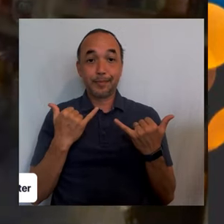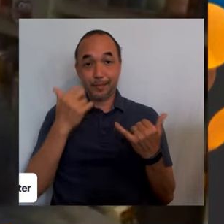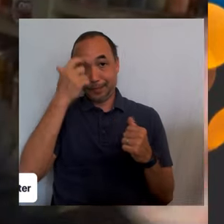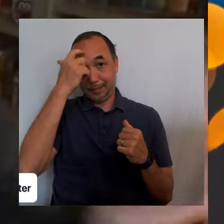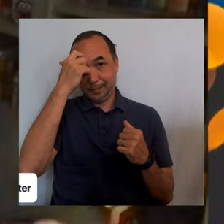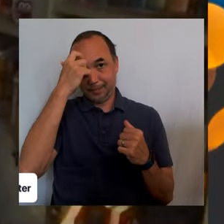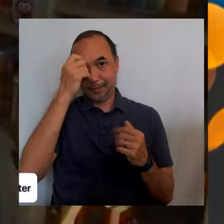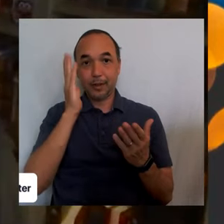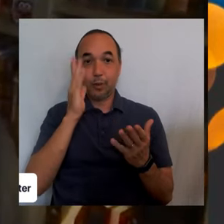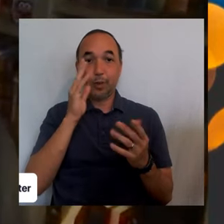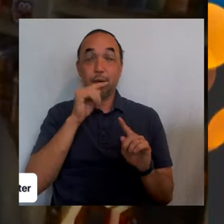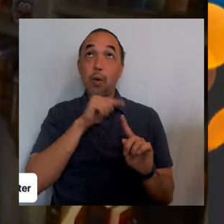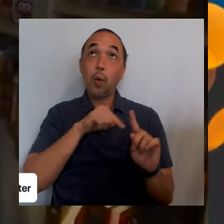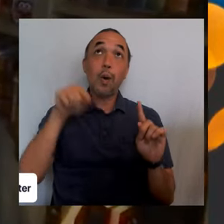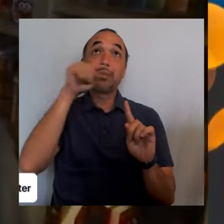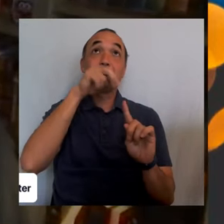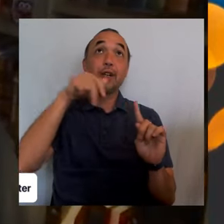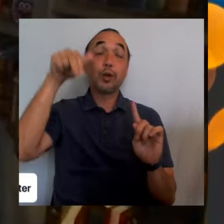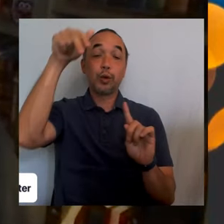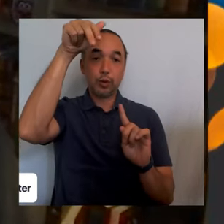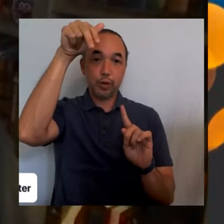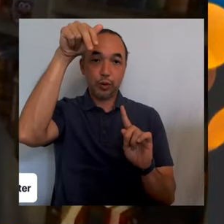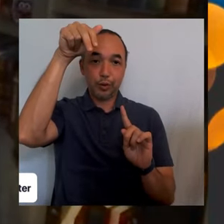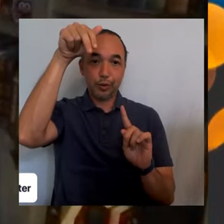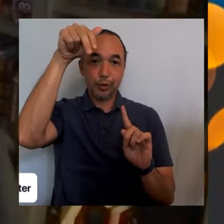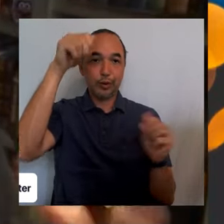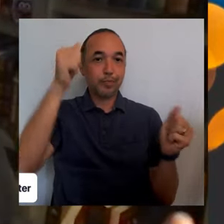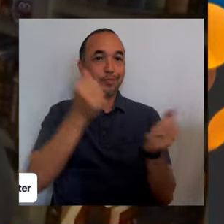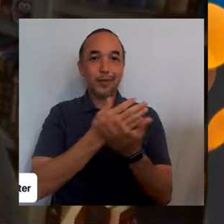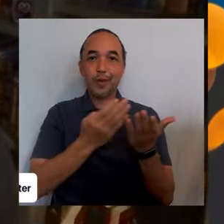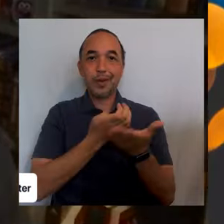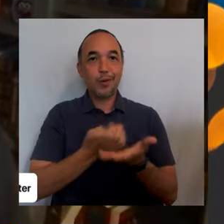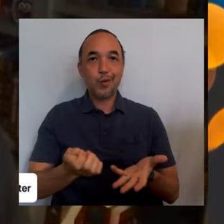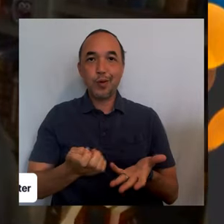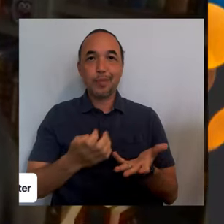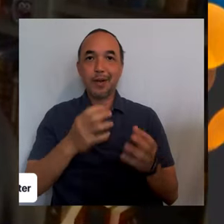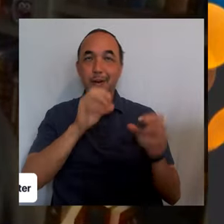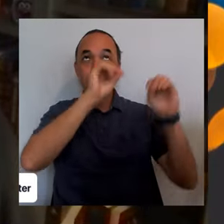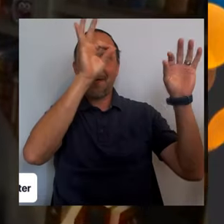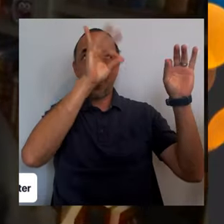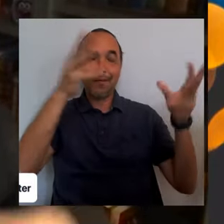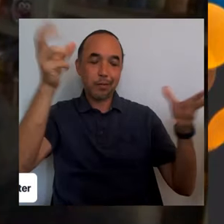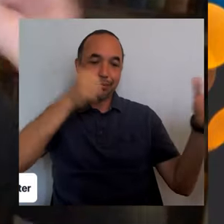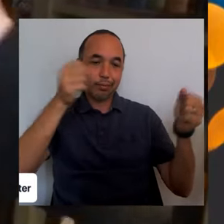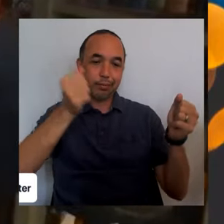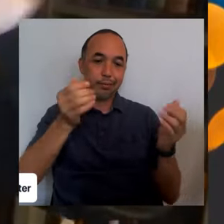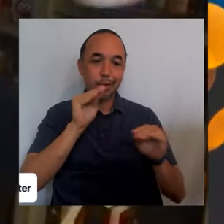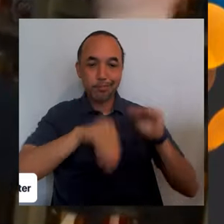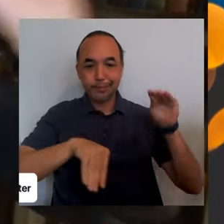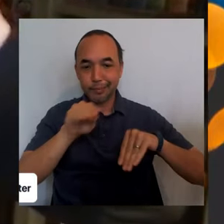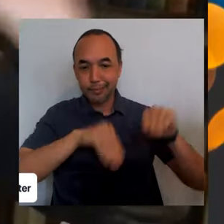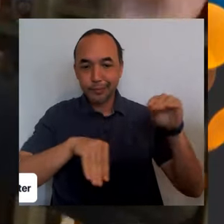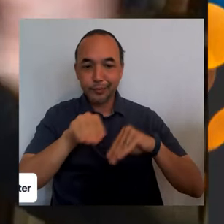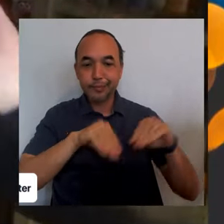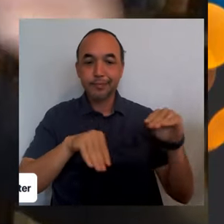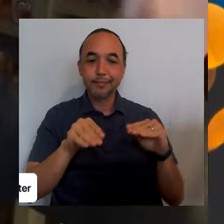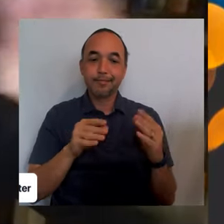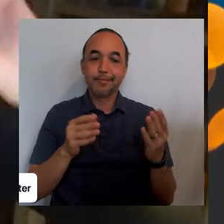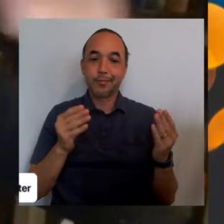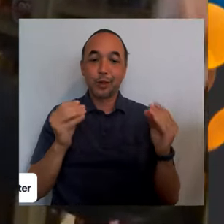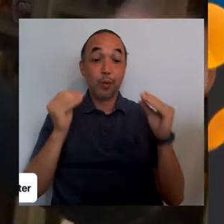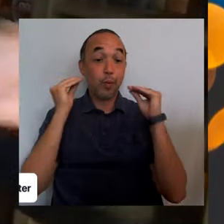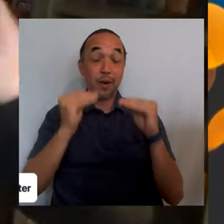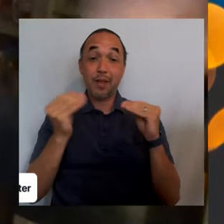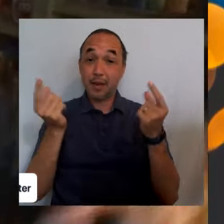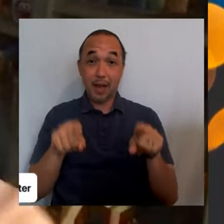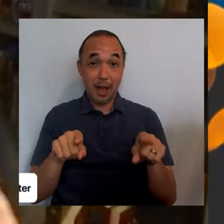and upstairs and pull everything down. Nothing really happened that we know of, but we were just trying to get evidence in